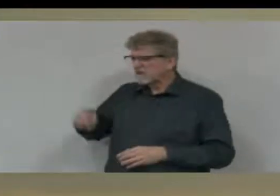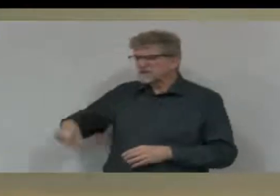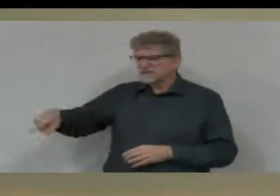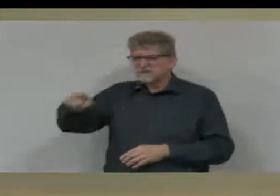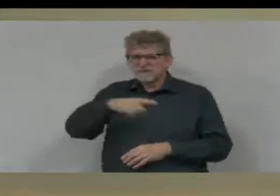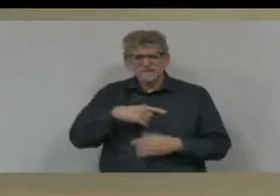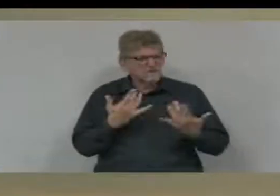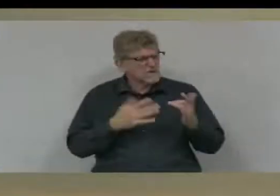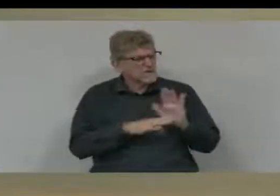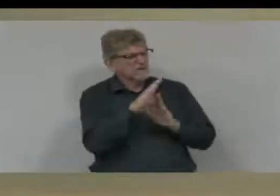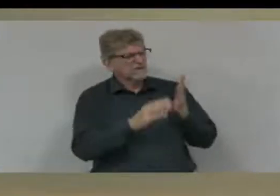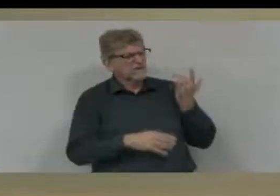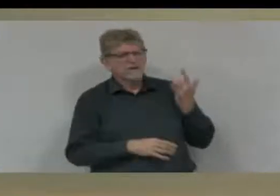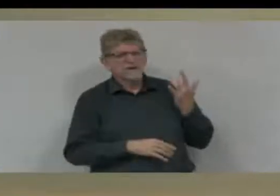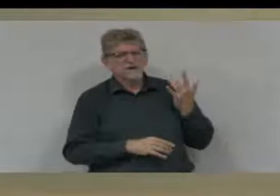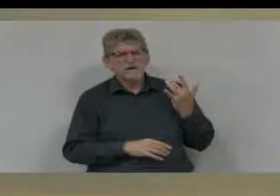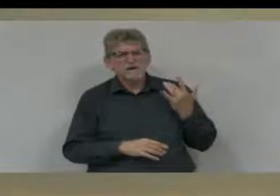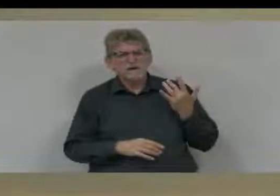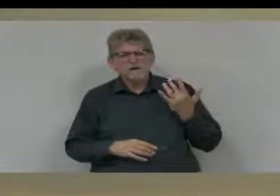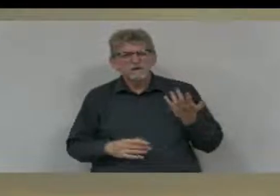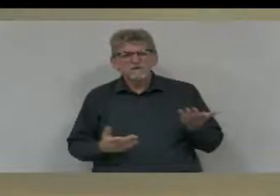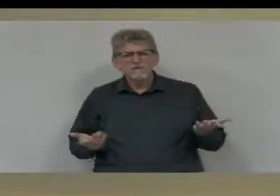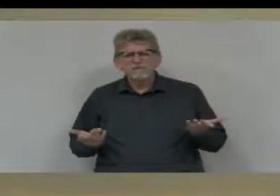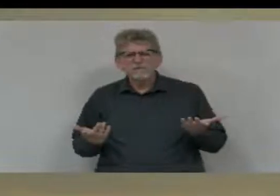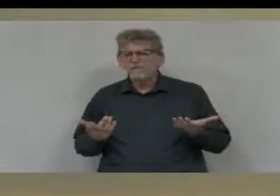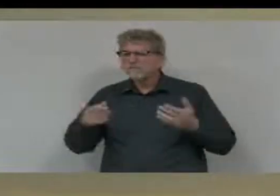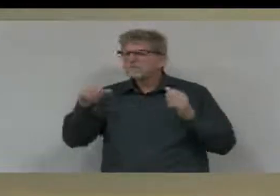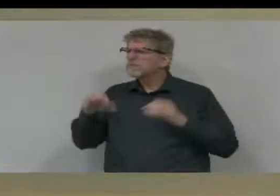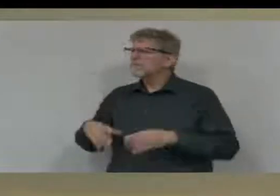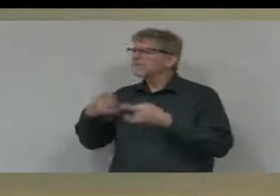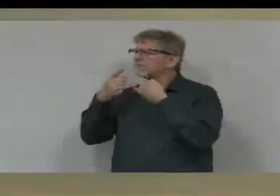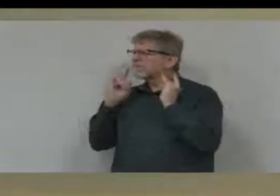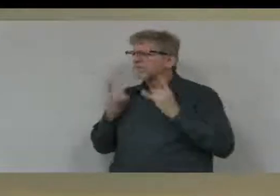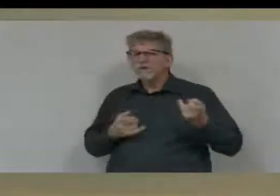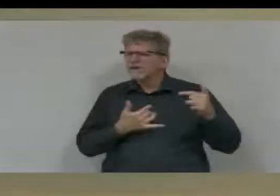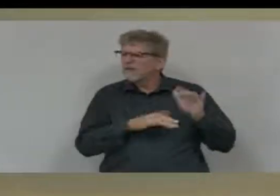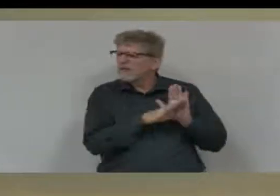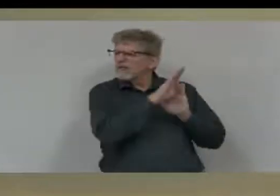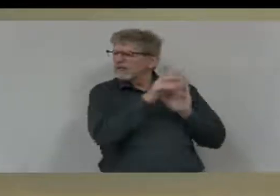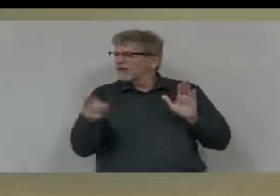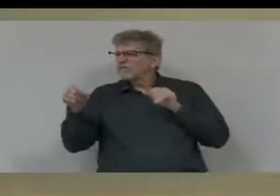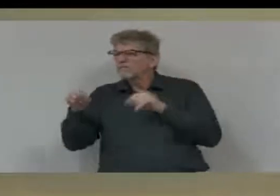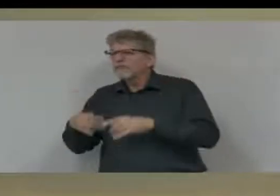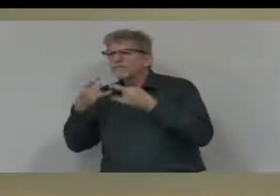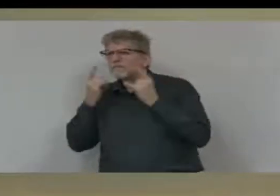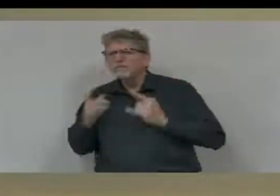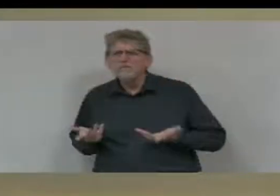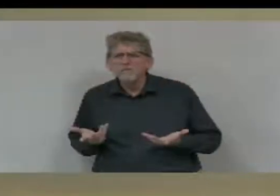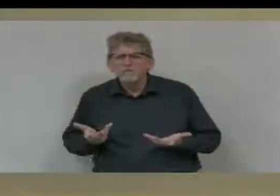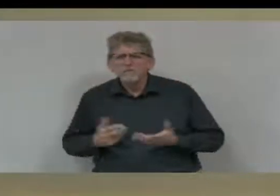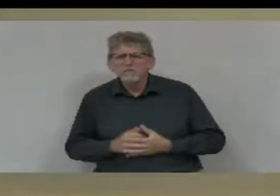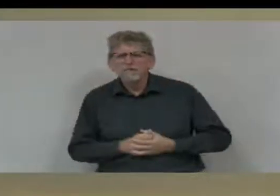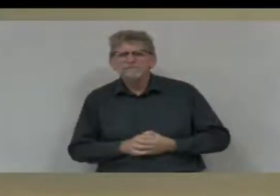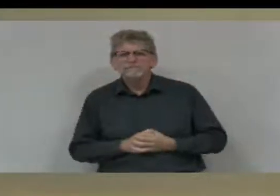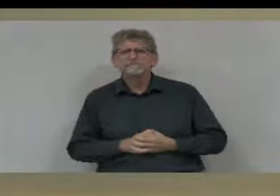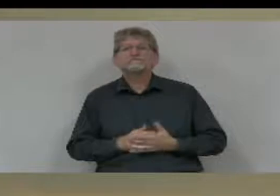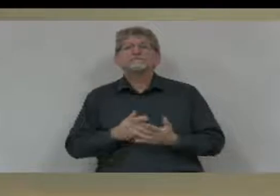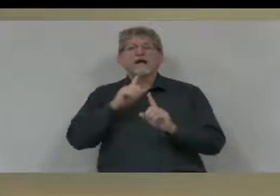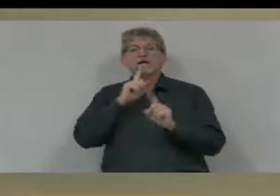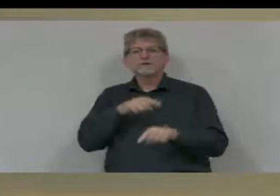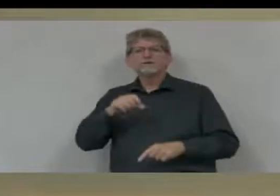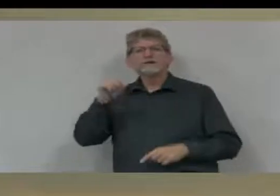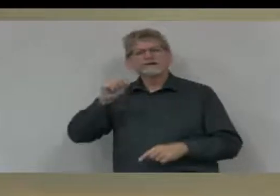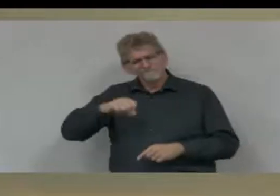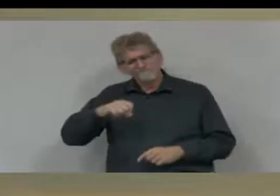going away? Sure. You know, I think that it makes me concerned that the numbers could